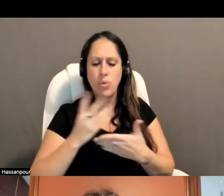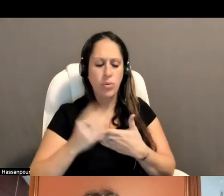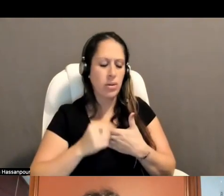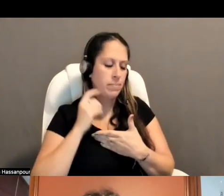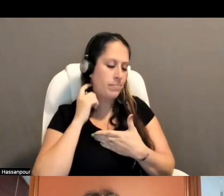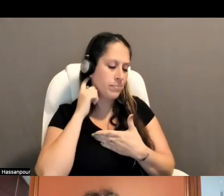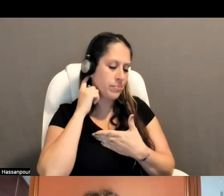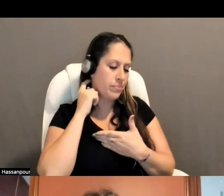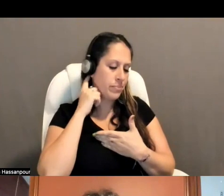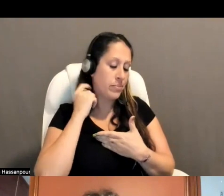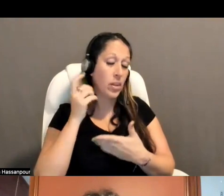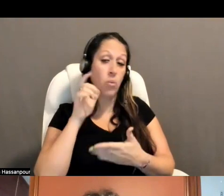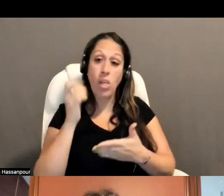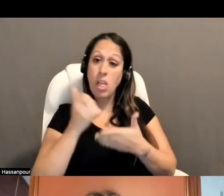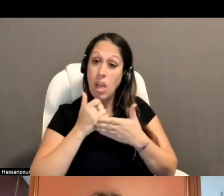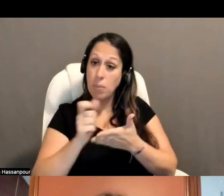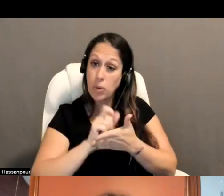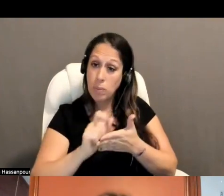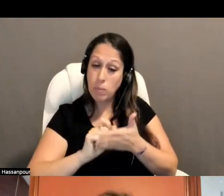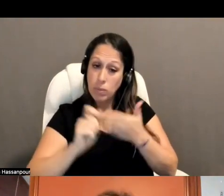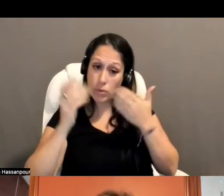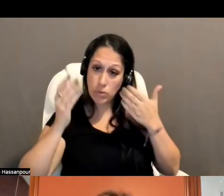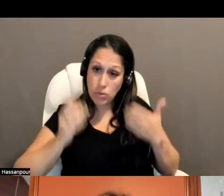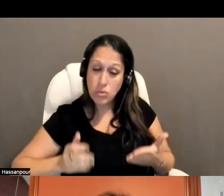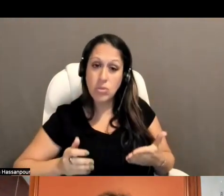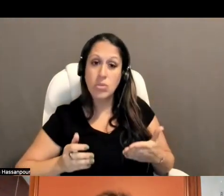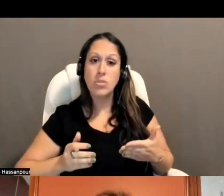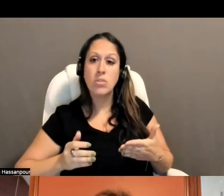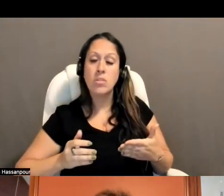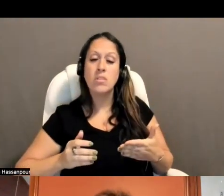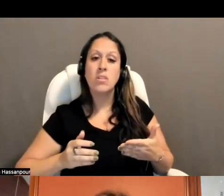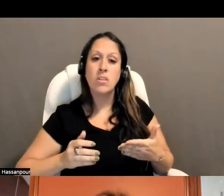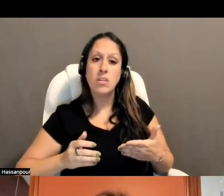that will help a composer,